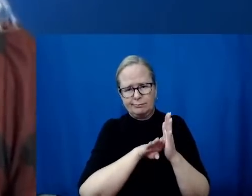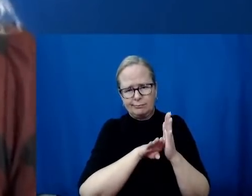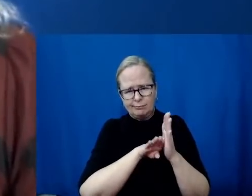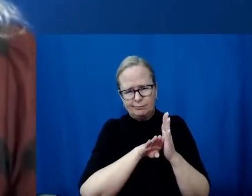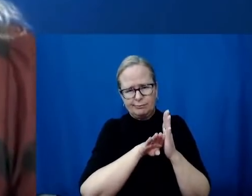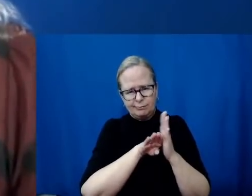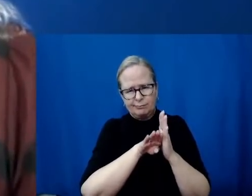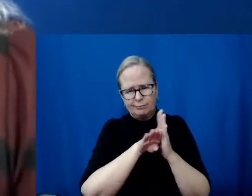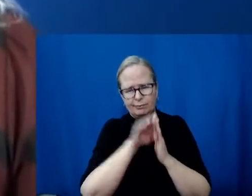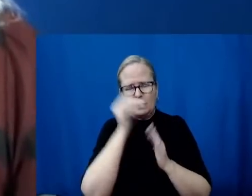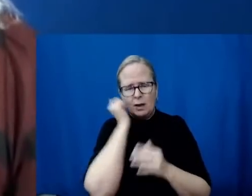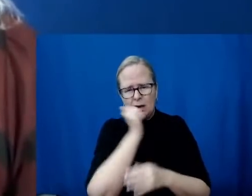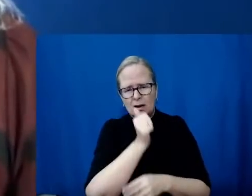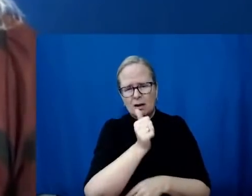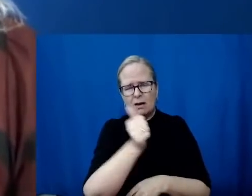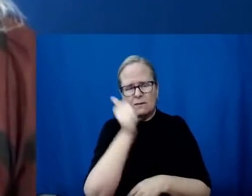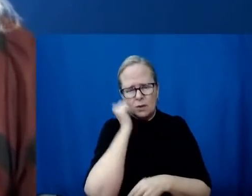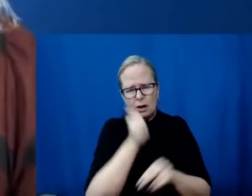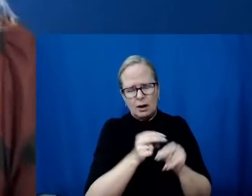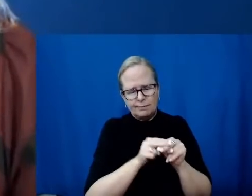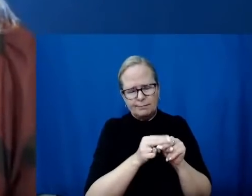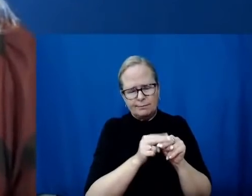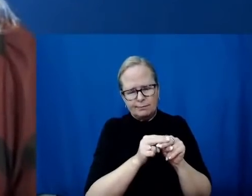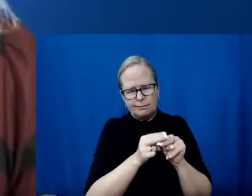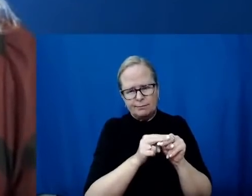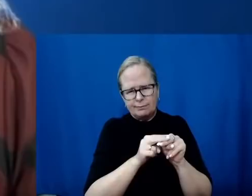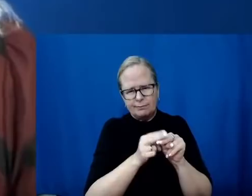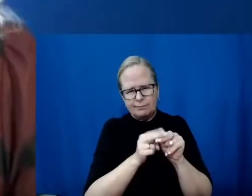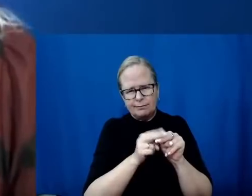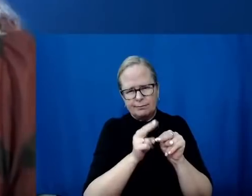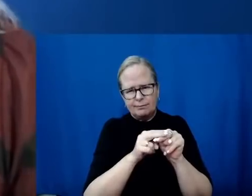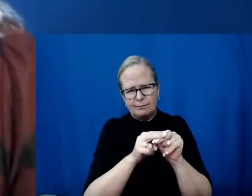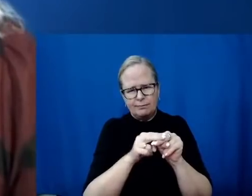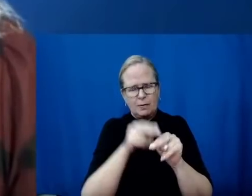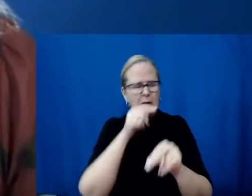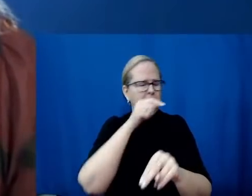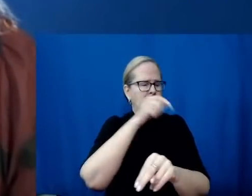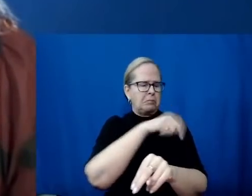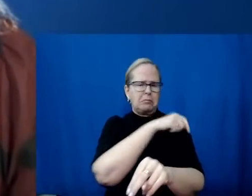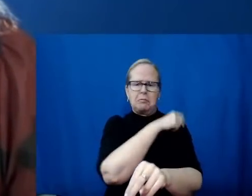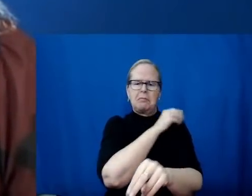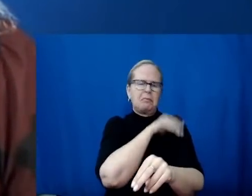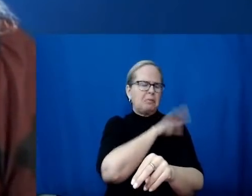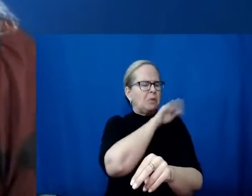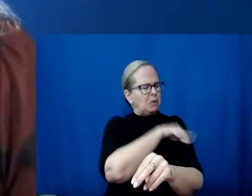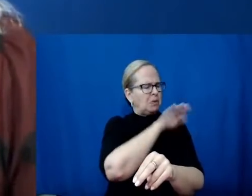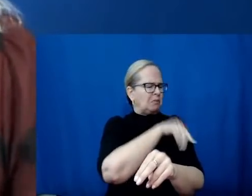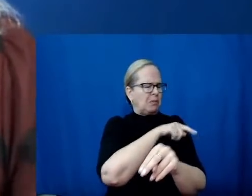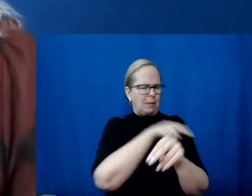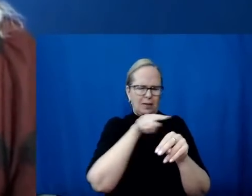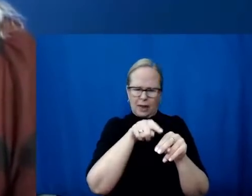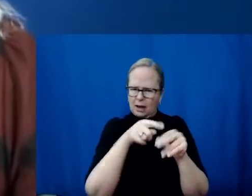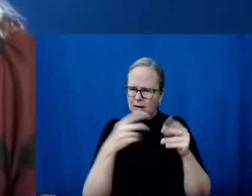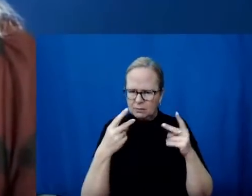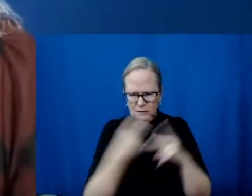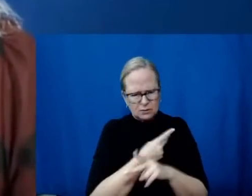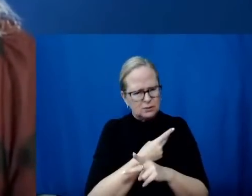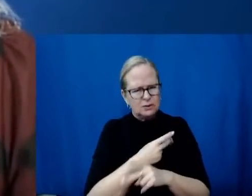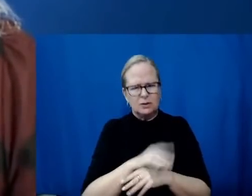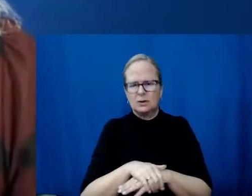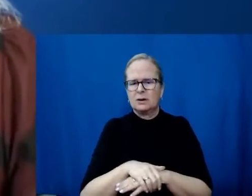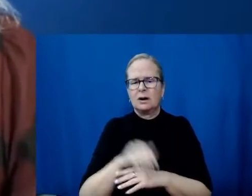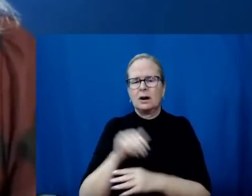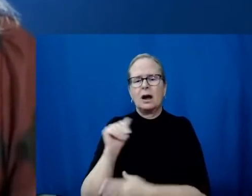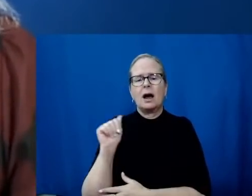seems every day getting higher and higher over any other wave in terms of folks who are requiring acute